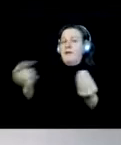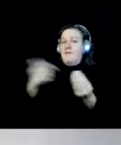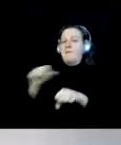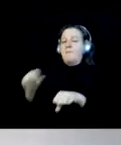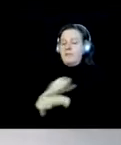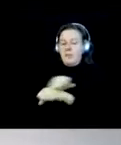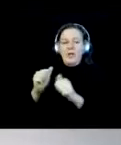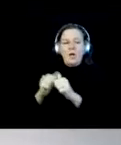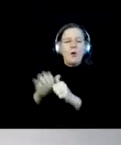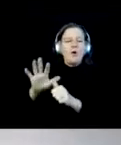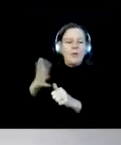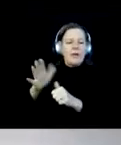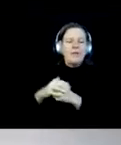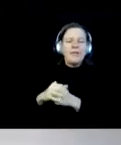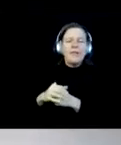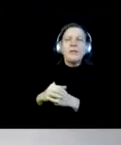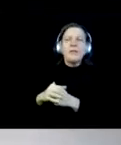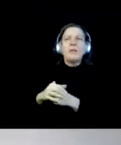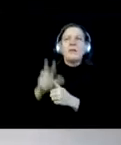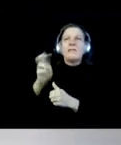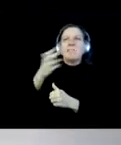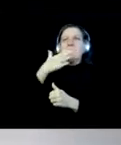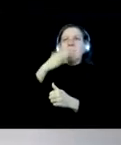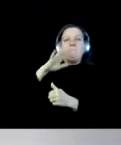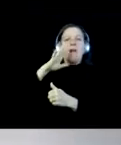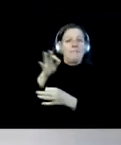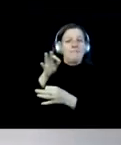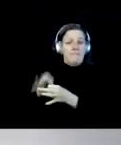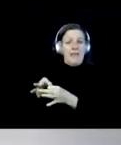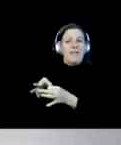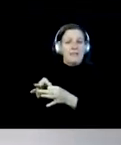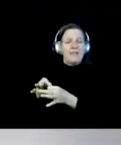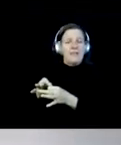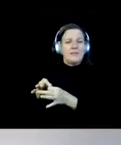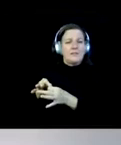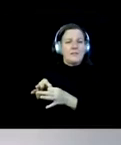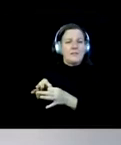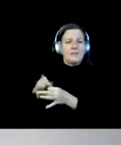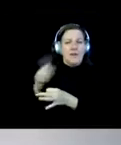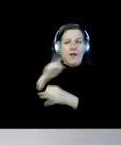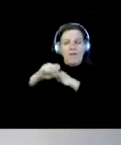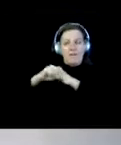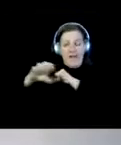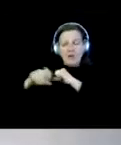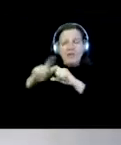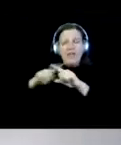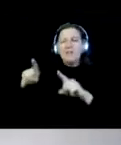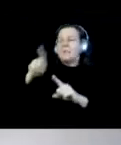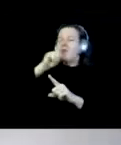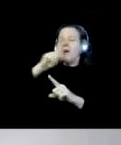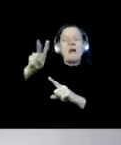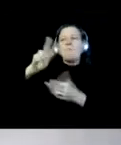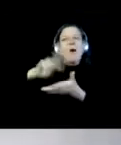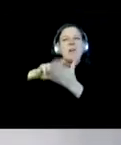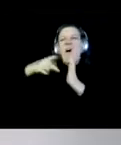kind of like bad faith of the advertising, but not even a malicious bad faith, like